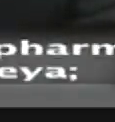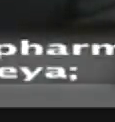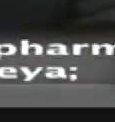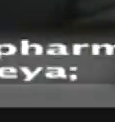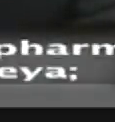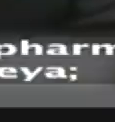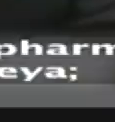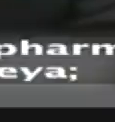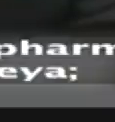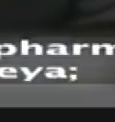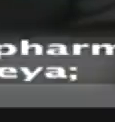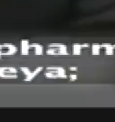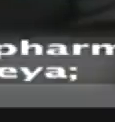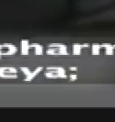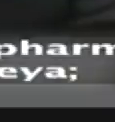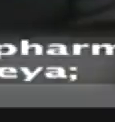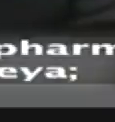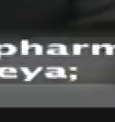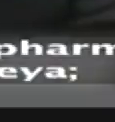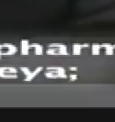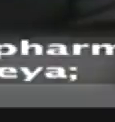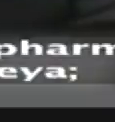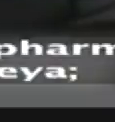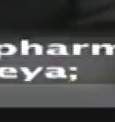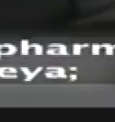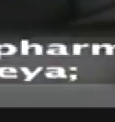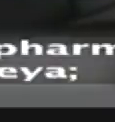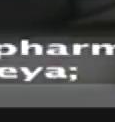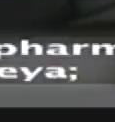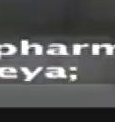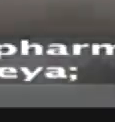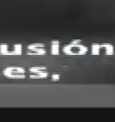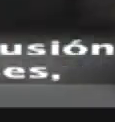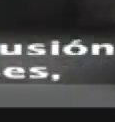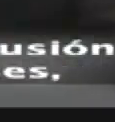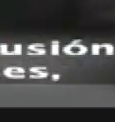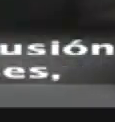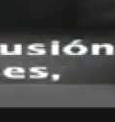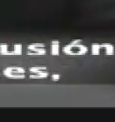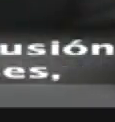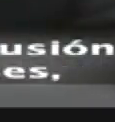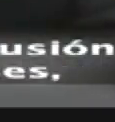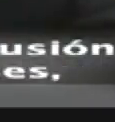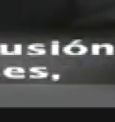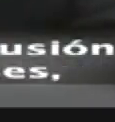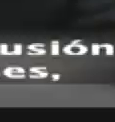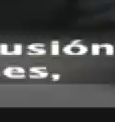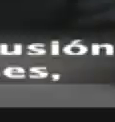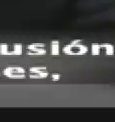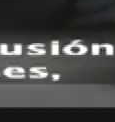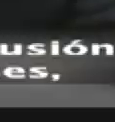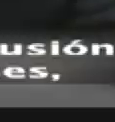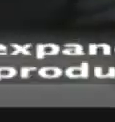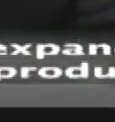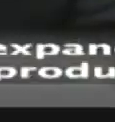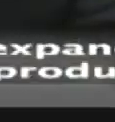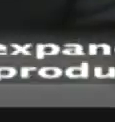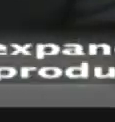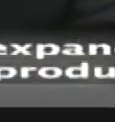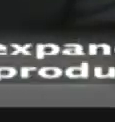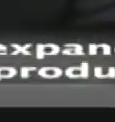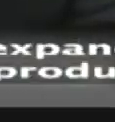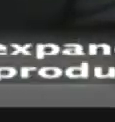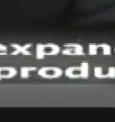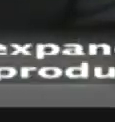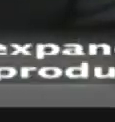including from Sinopharm, Sinovac, and Gamaleya. And we are in discussions with several countries as